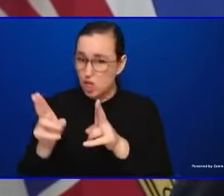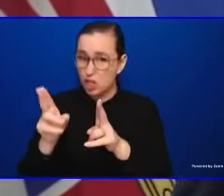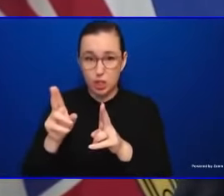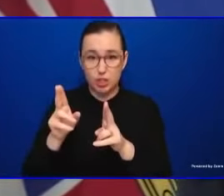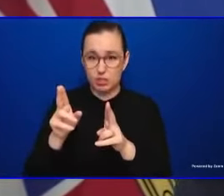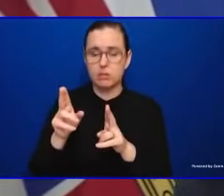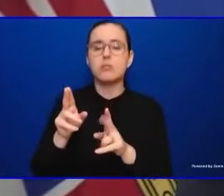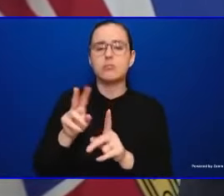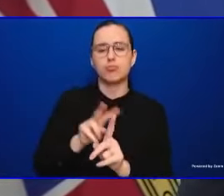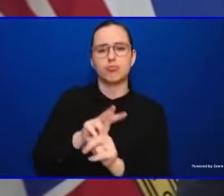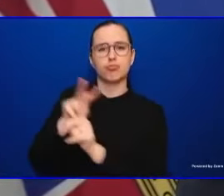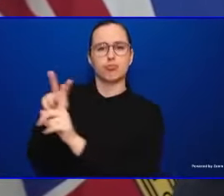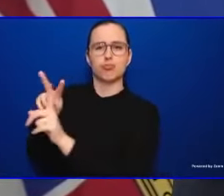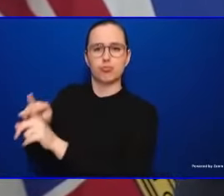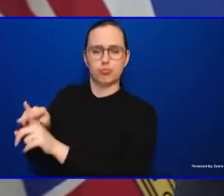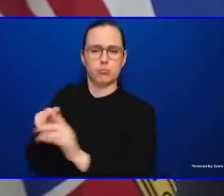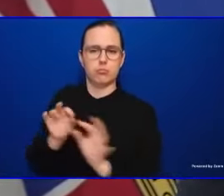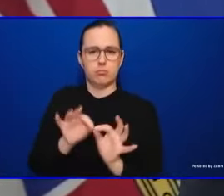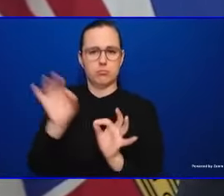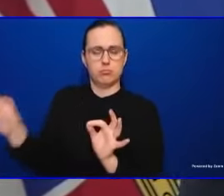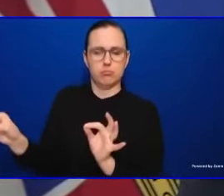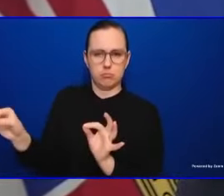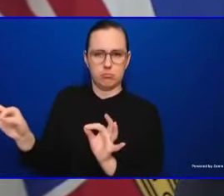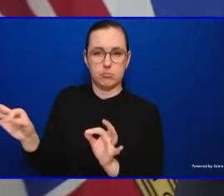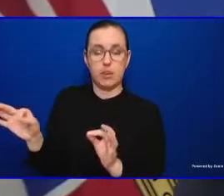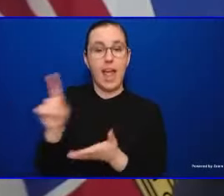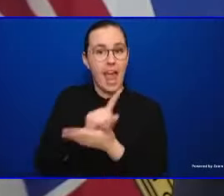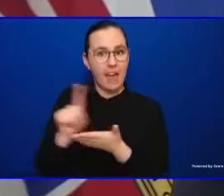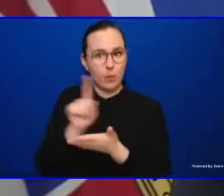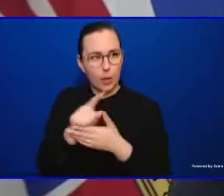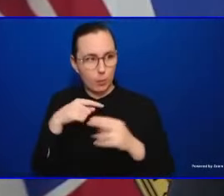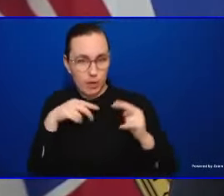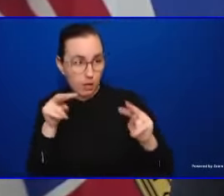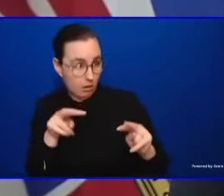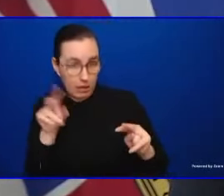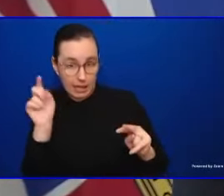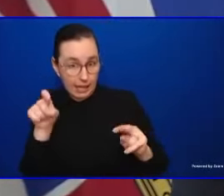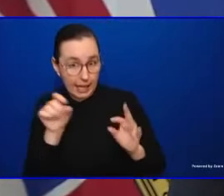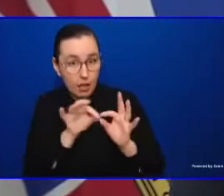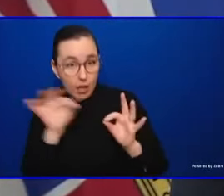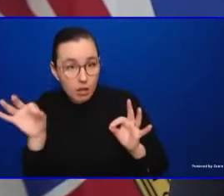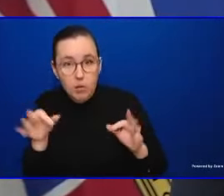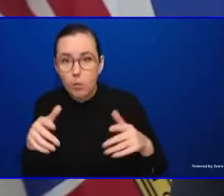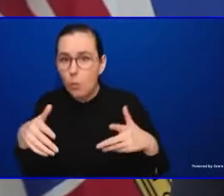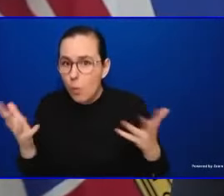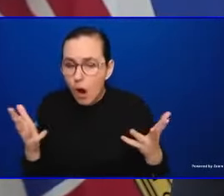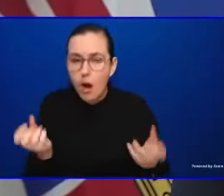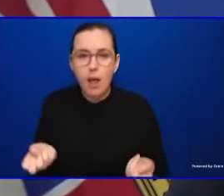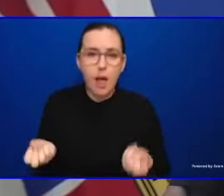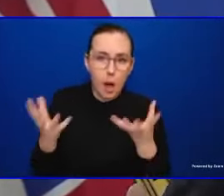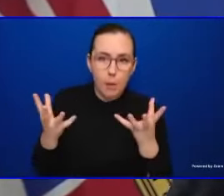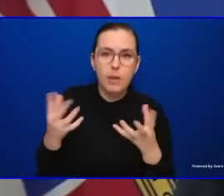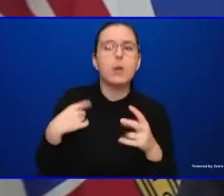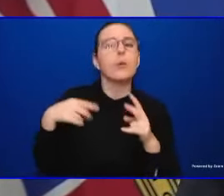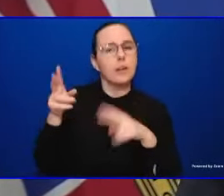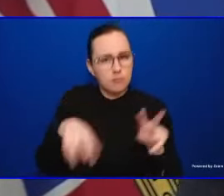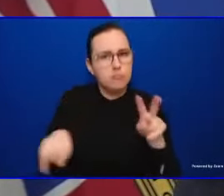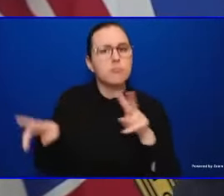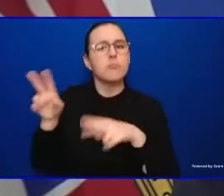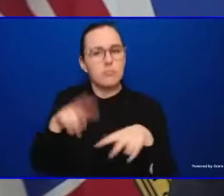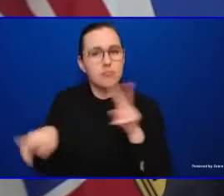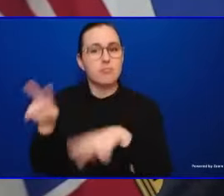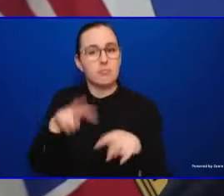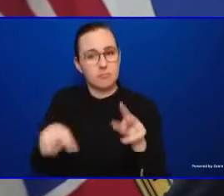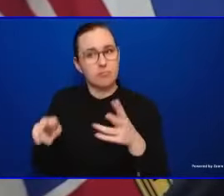of the ways we have, and it comes at a price, but it's one of the ways that we have to reduce the number of people